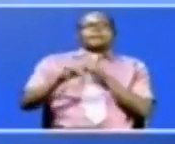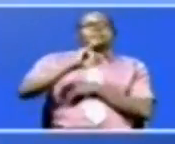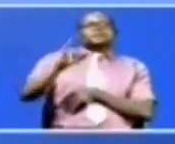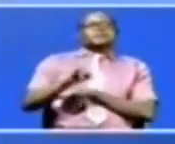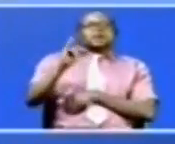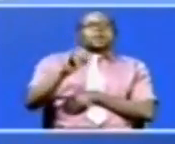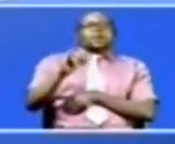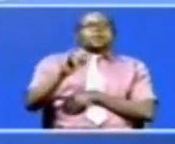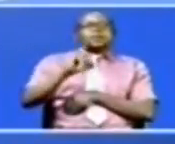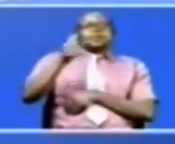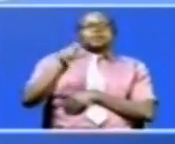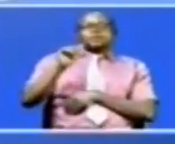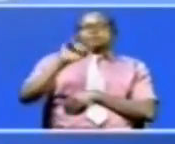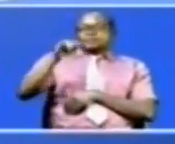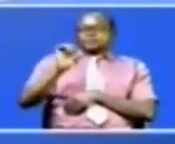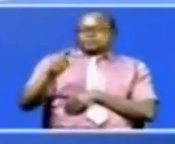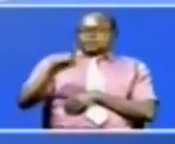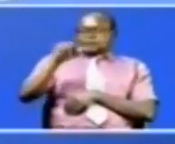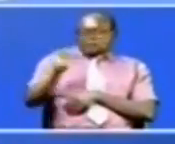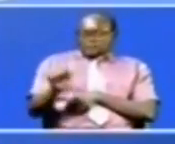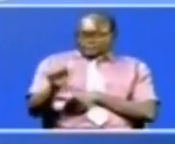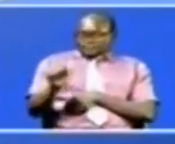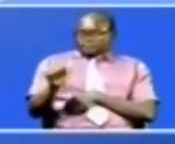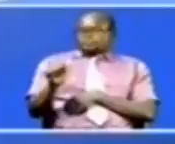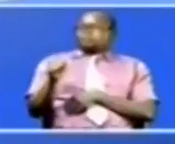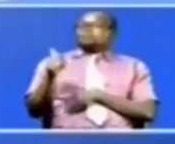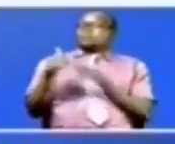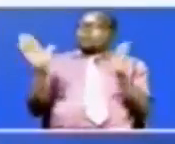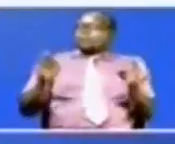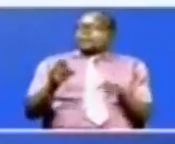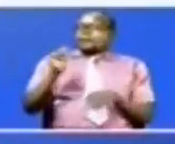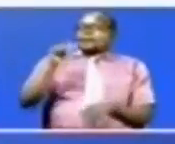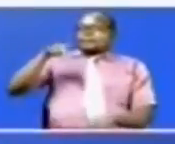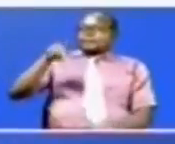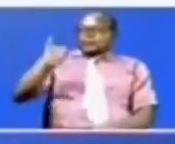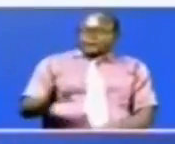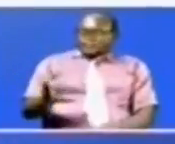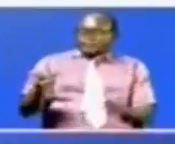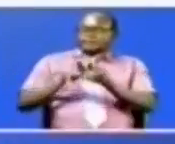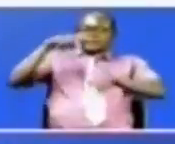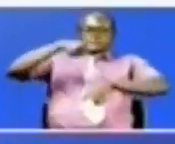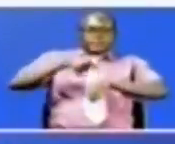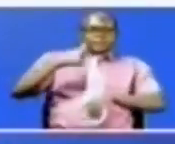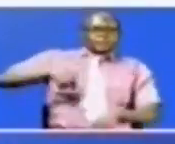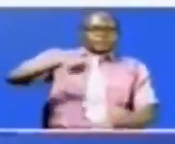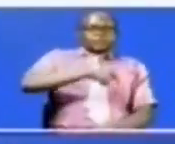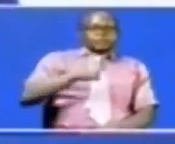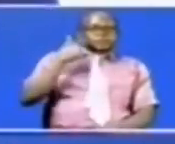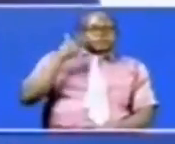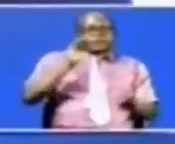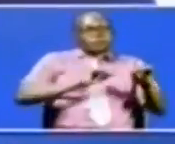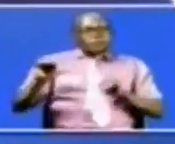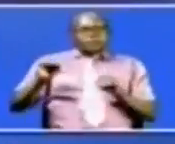the institution provides payment gateway and open APIs. At the same time, you know, we see us moving more